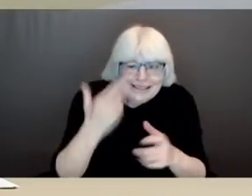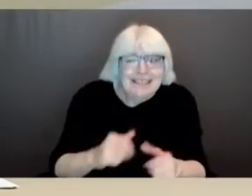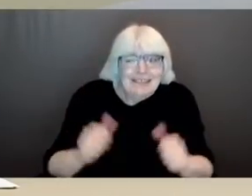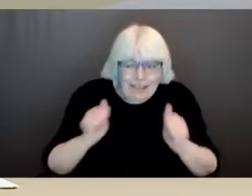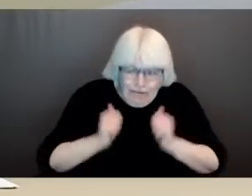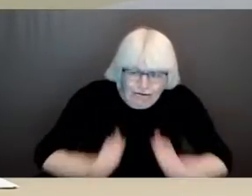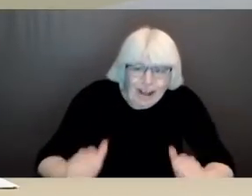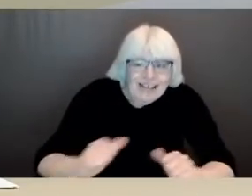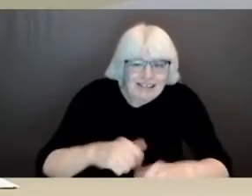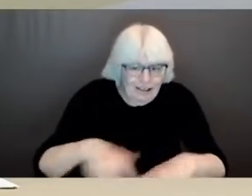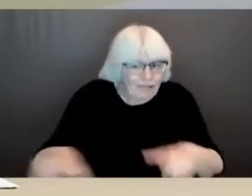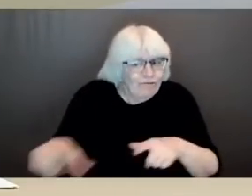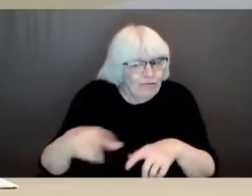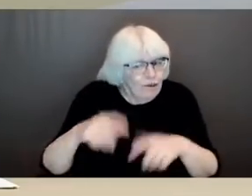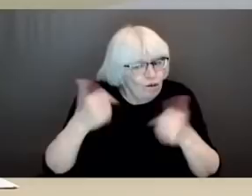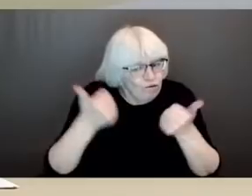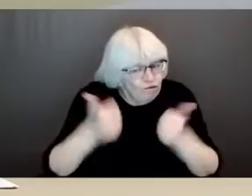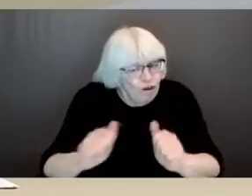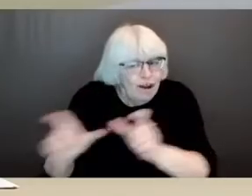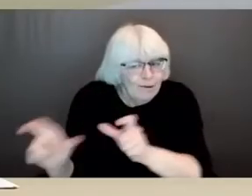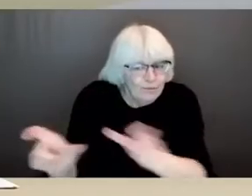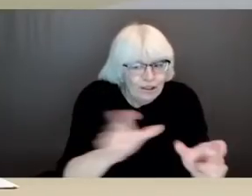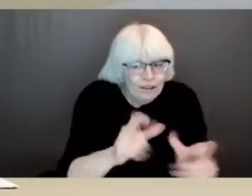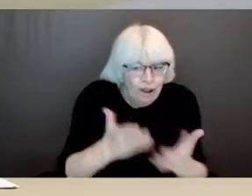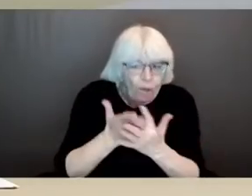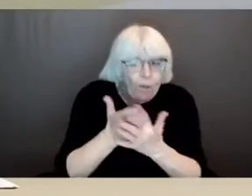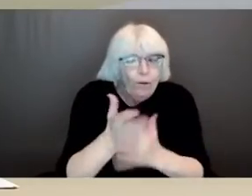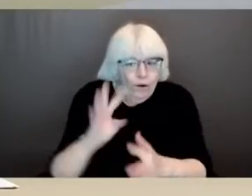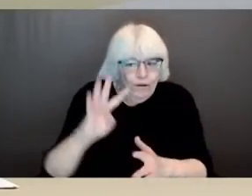we go through this fourth wave. And it's a limited